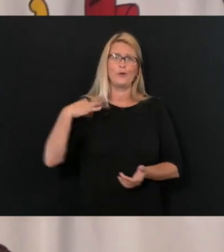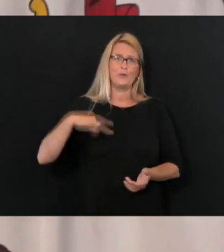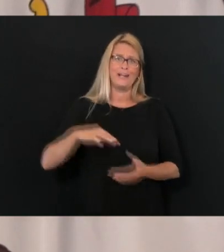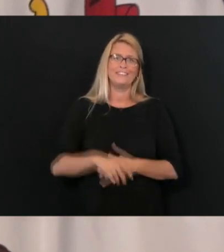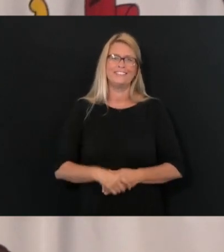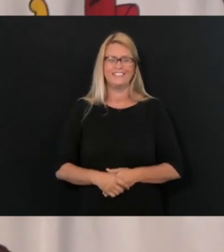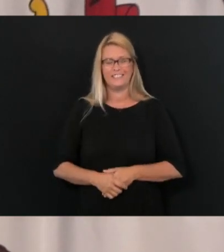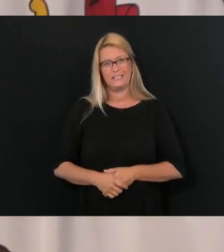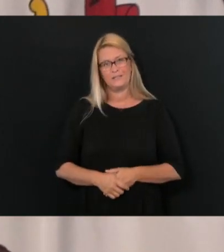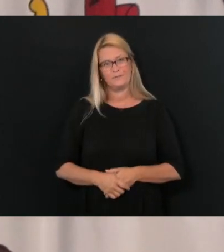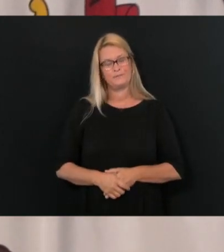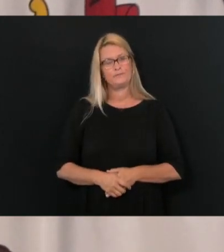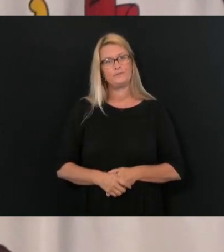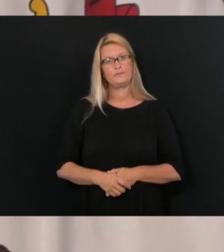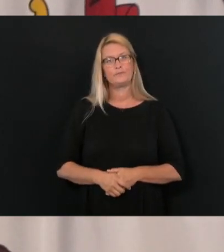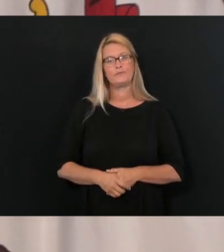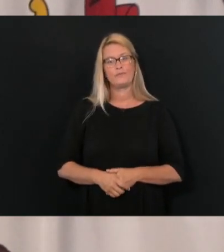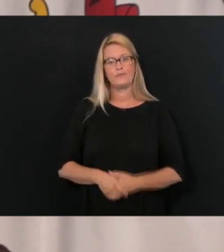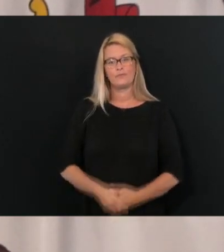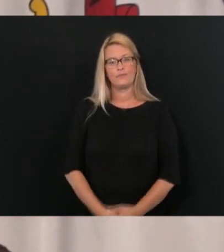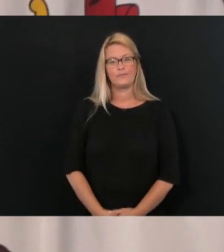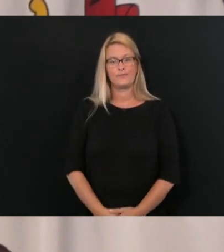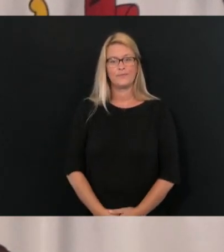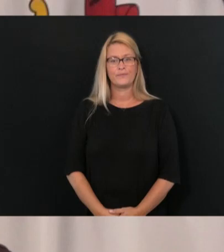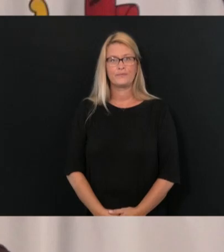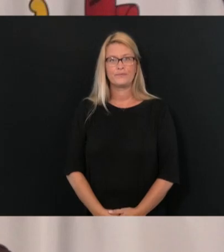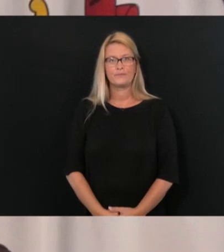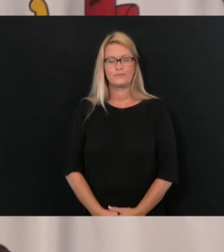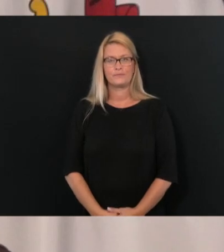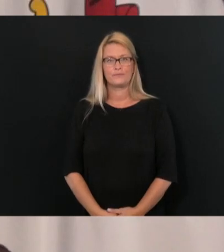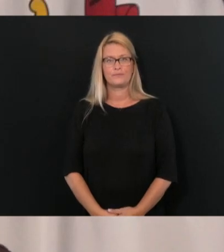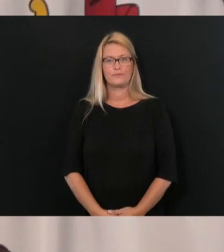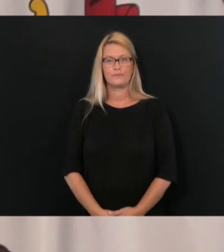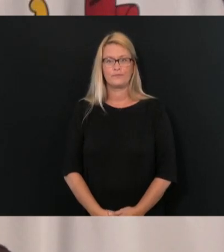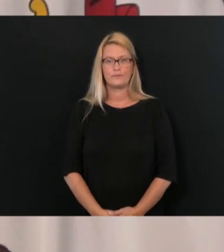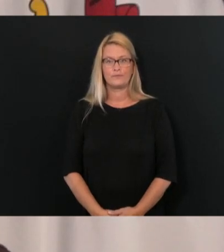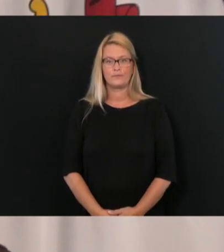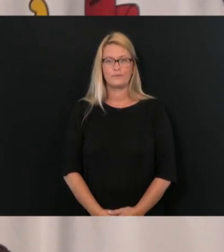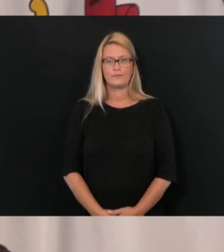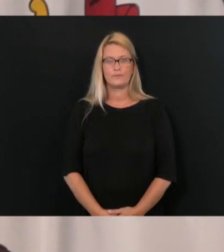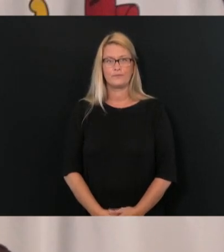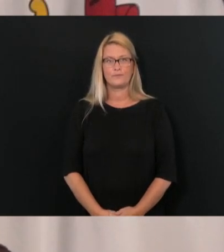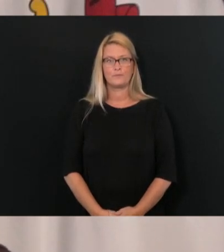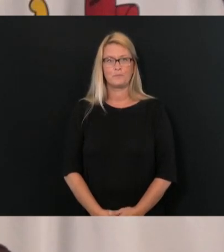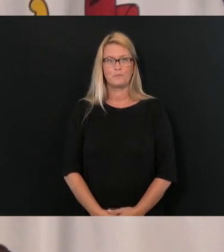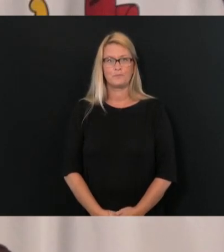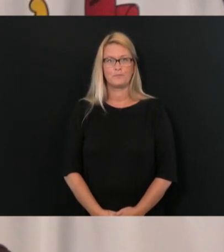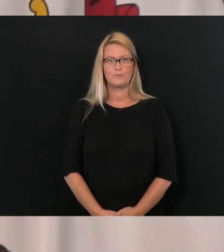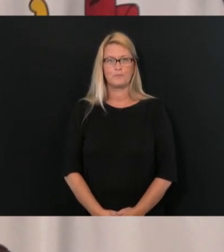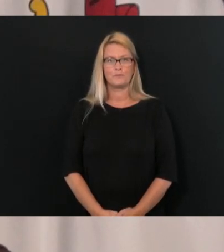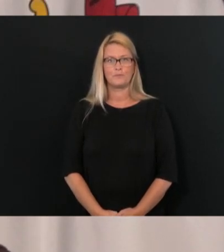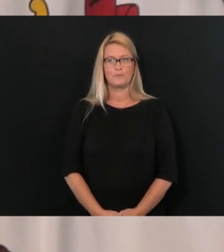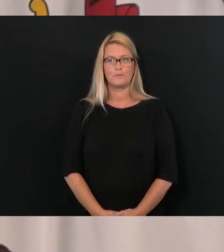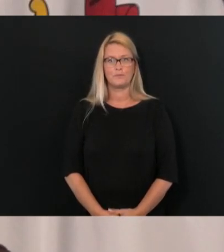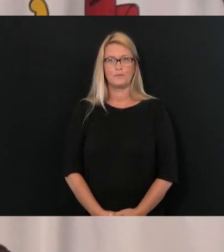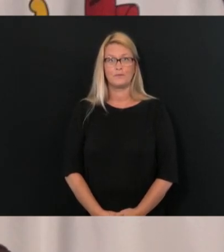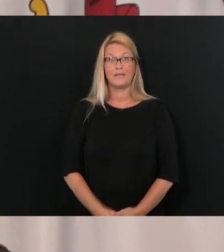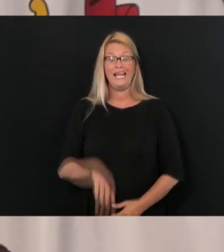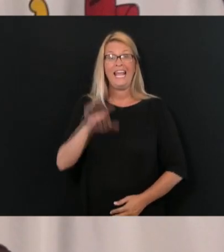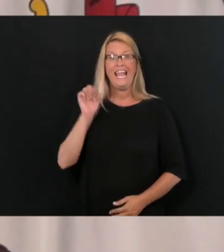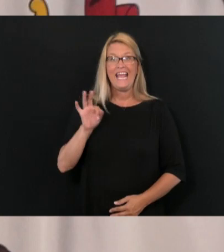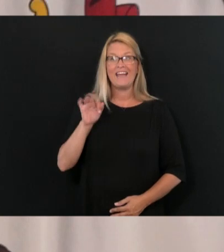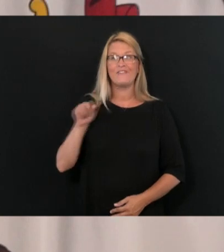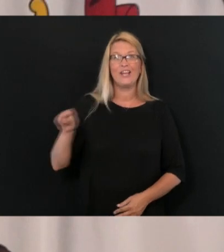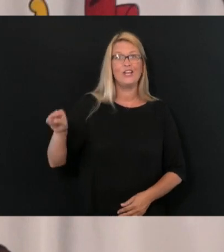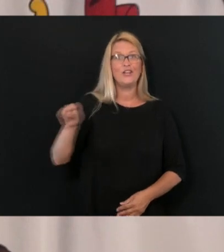very last words of this: if you could just all, West Virginians, be in the room with me